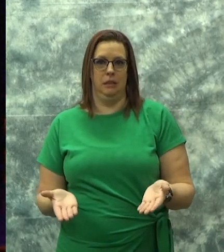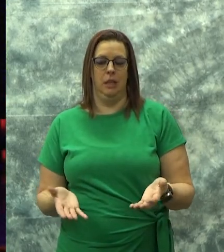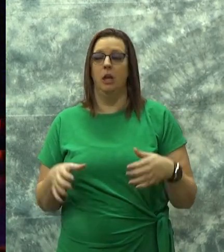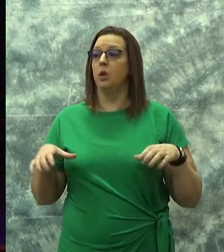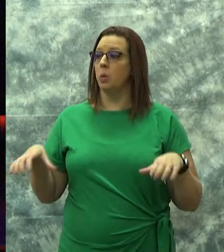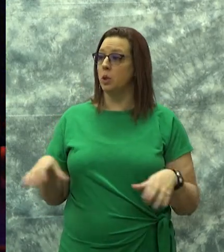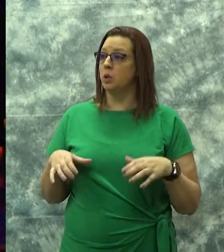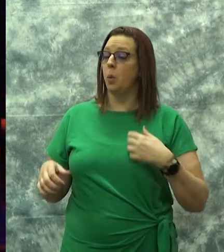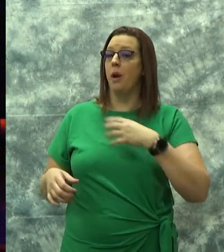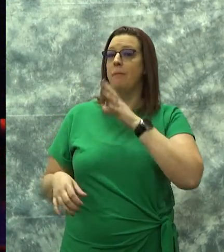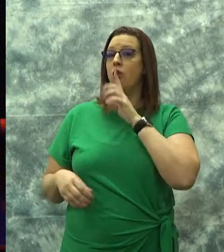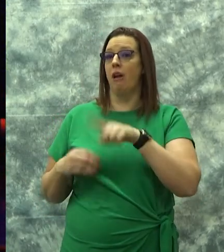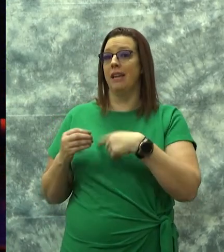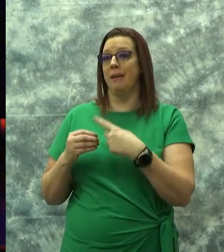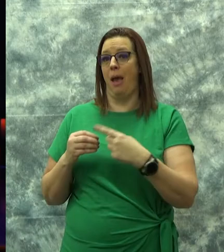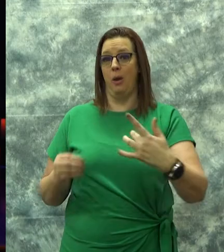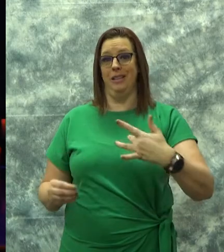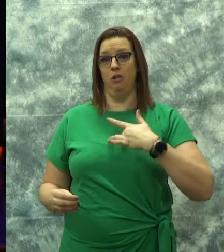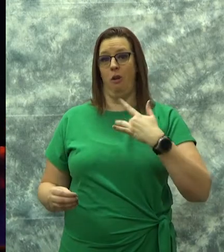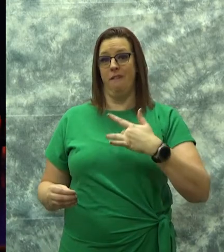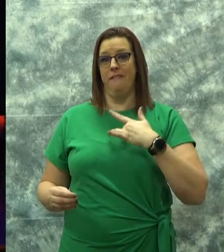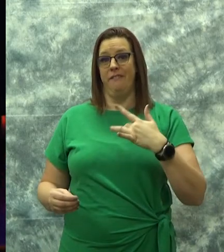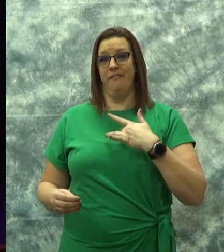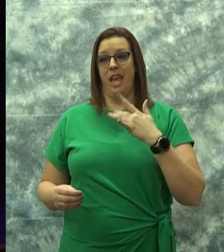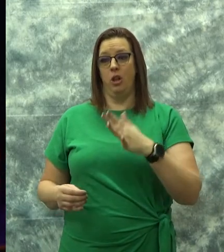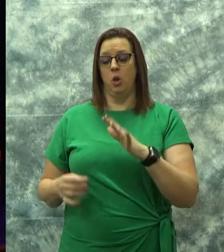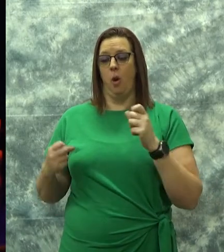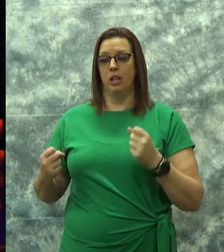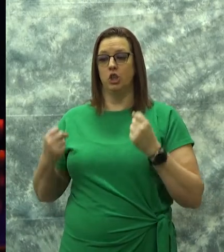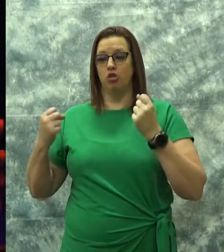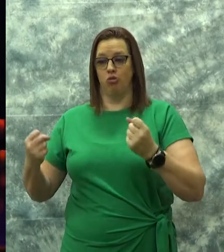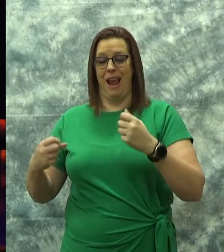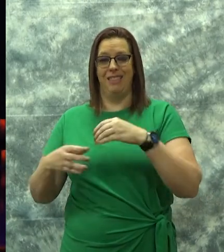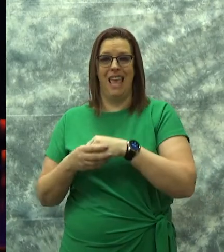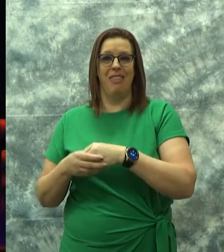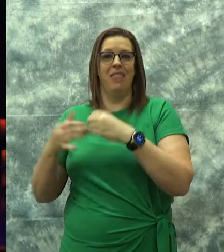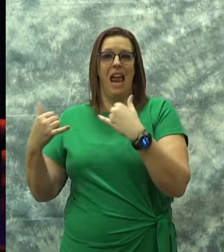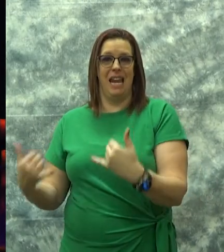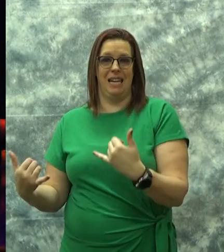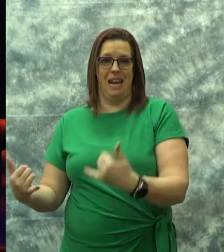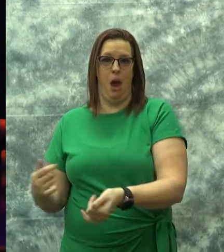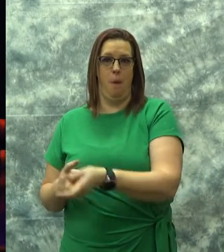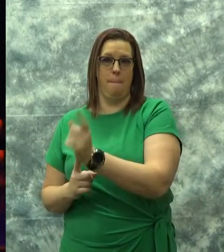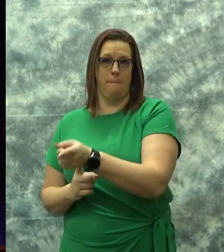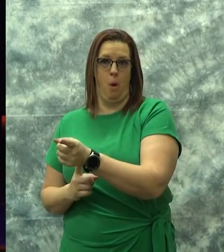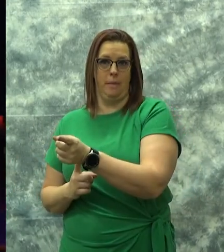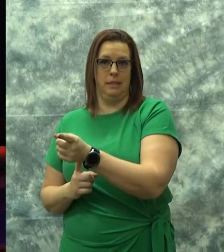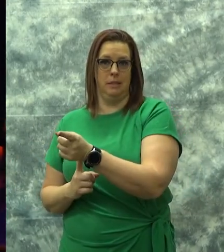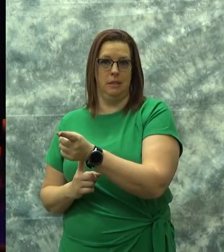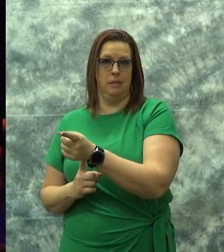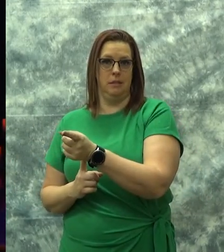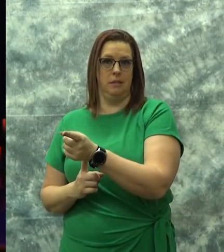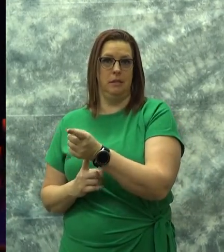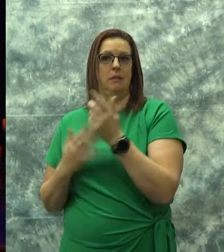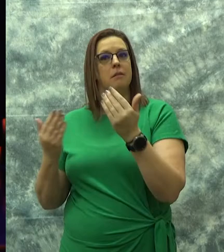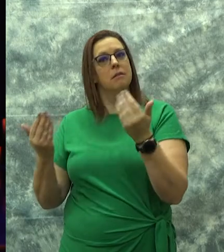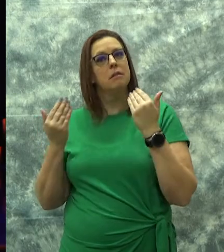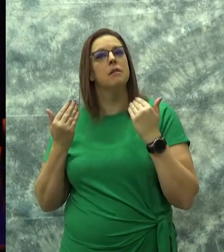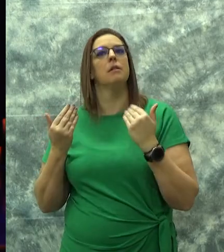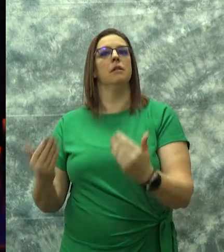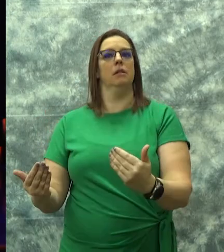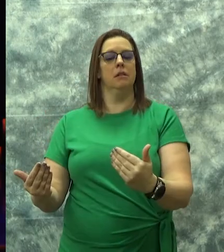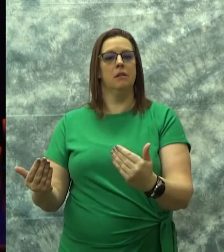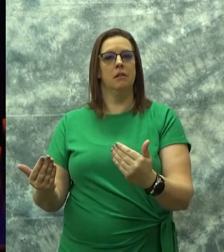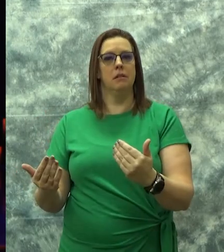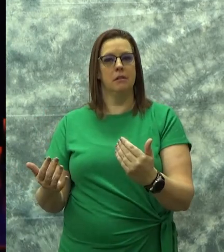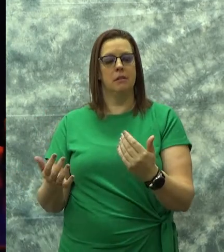get present and to do what I'm talking about, which is to feel our strength in the now moment. So being still and